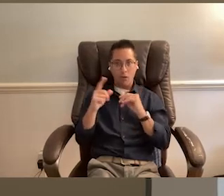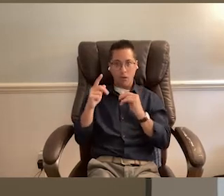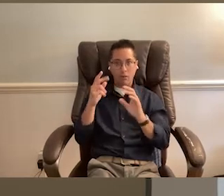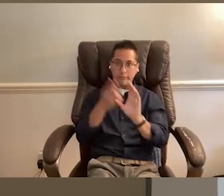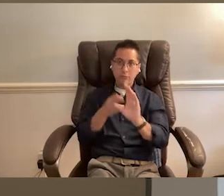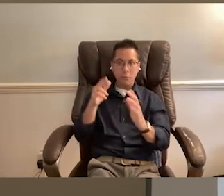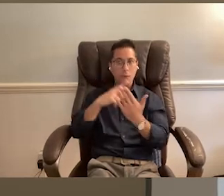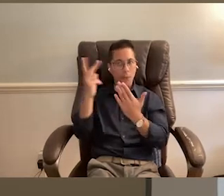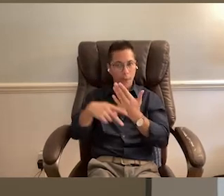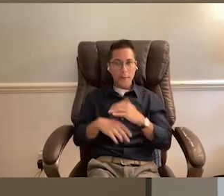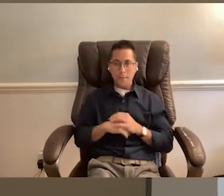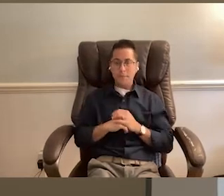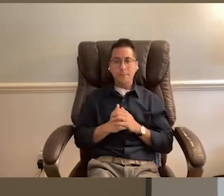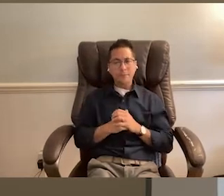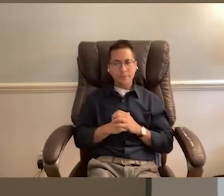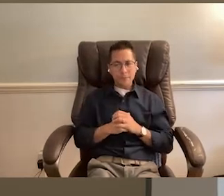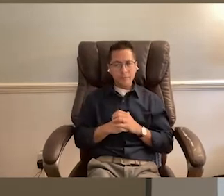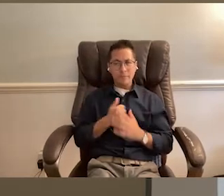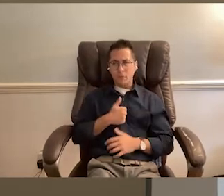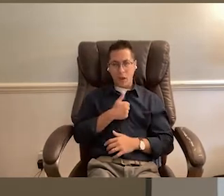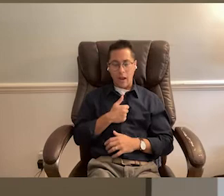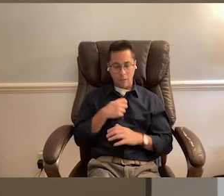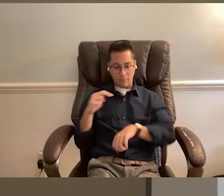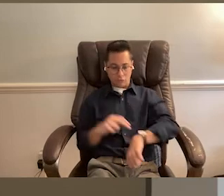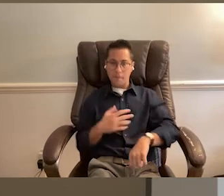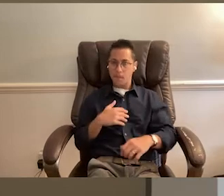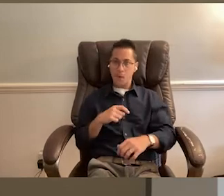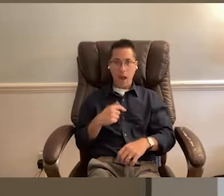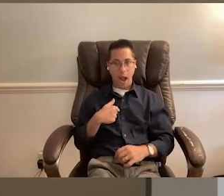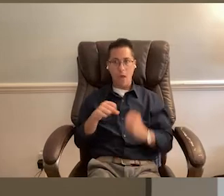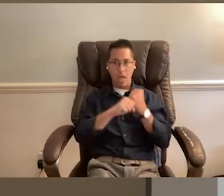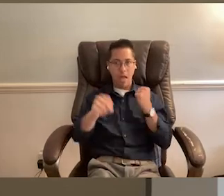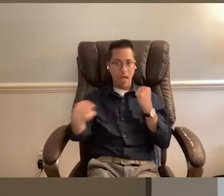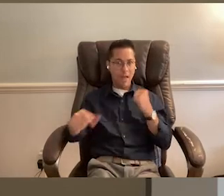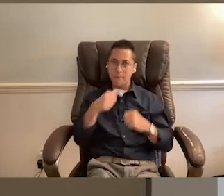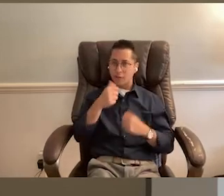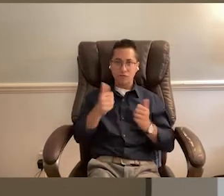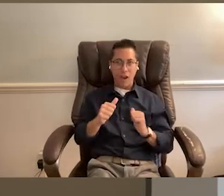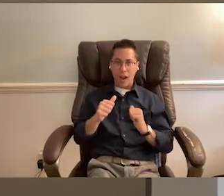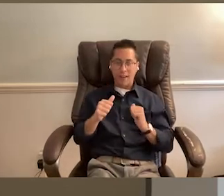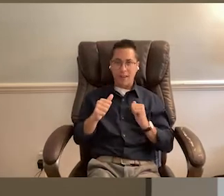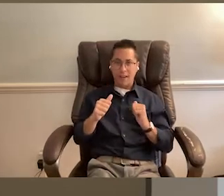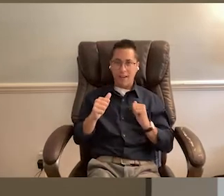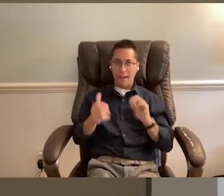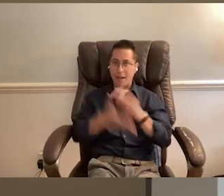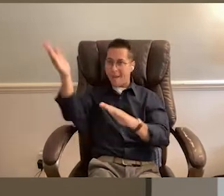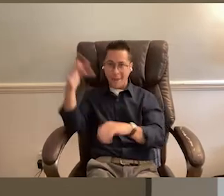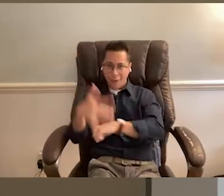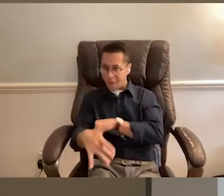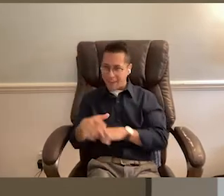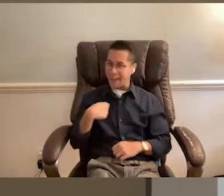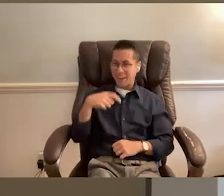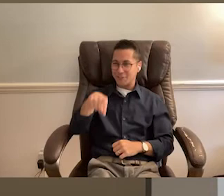considered, technically on paper for funding reasons, to be a private high school that we accept. Now it's called Family Empowerment, it's not McKay and